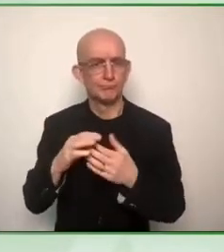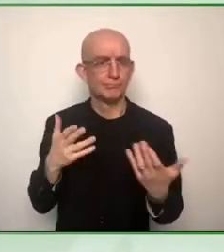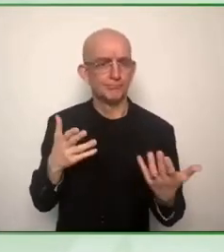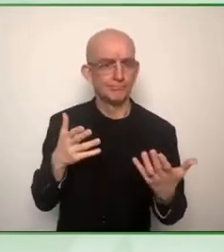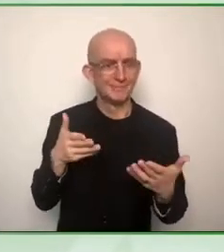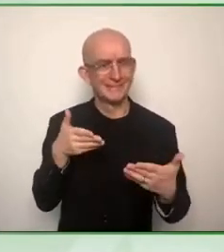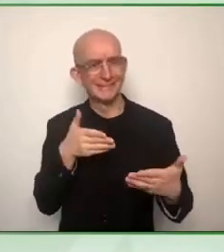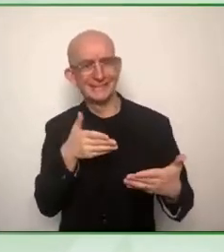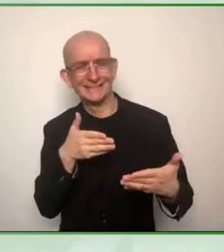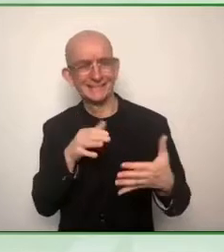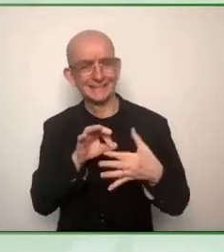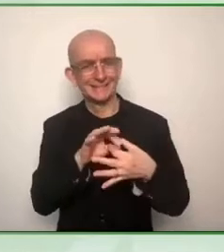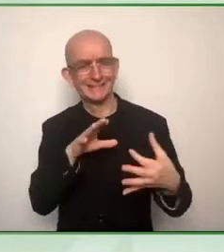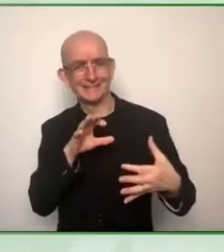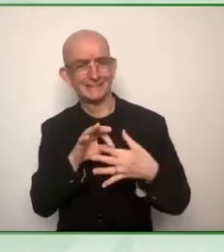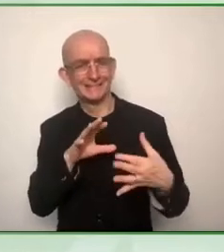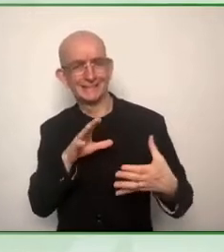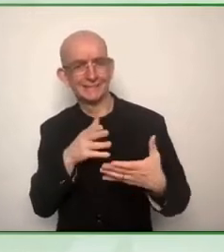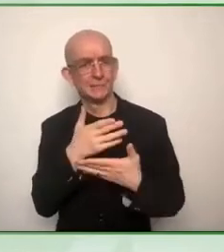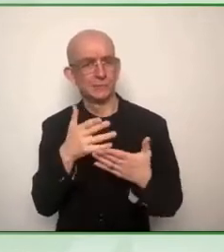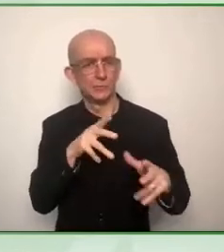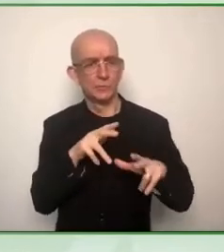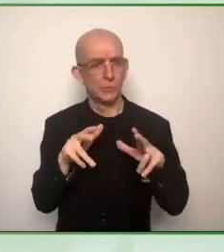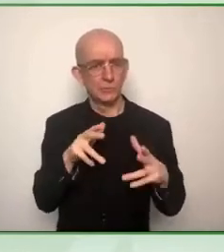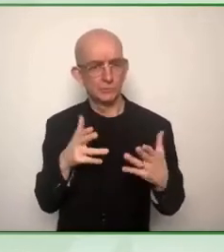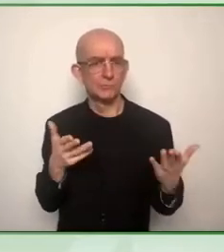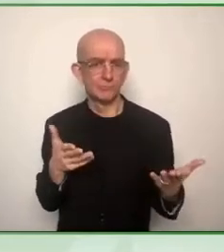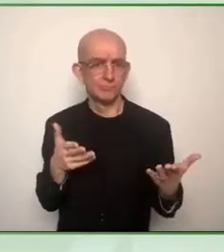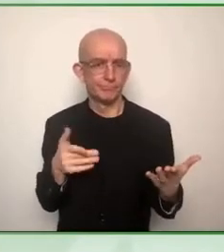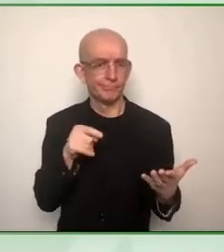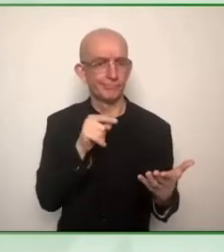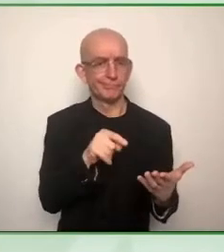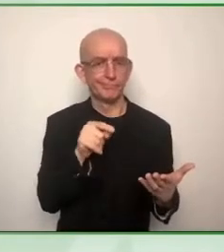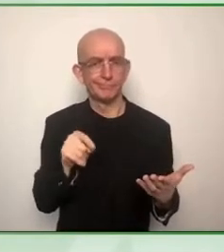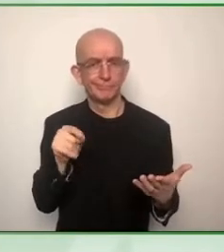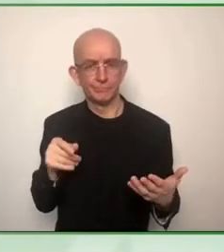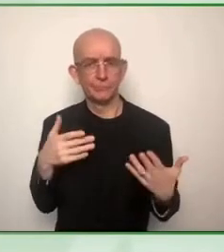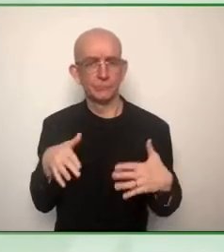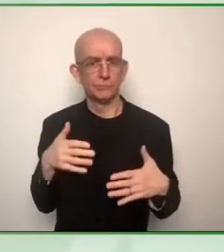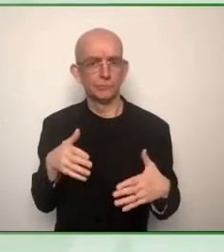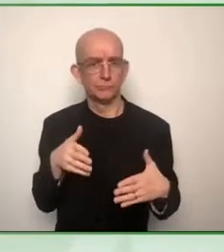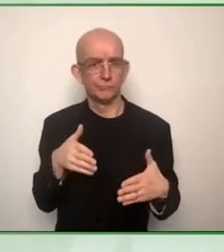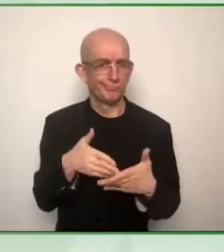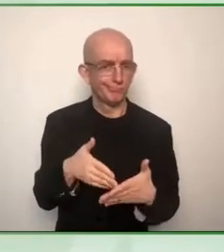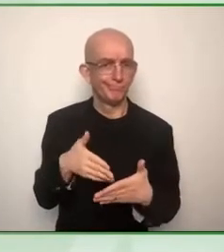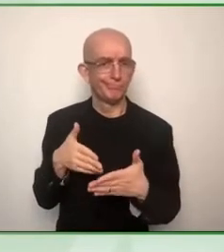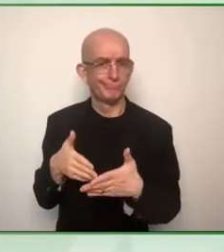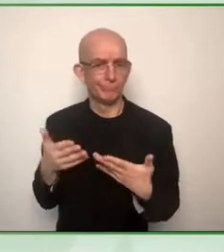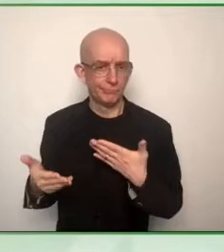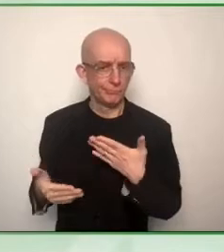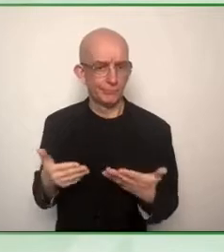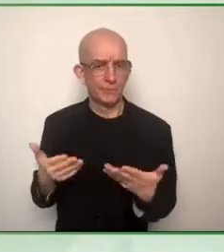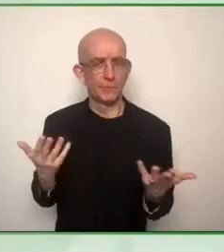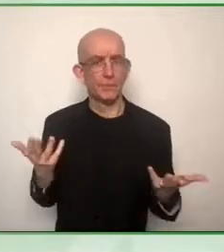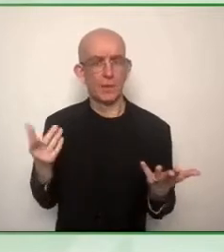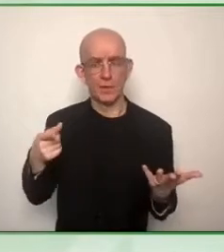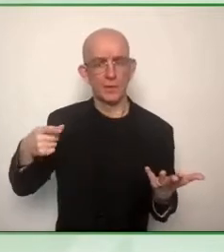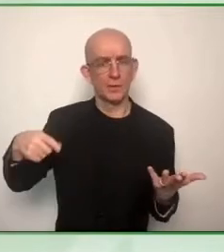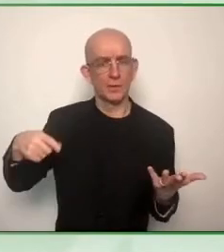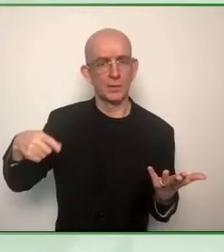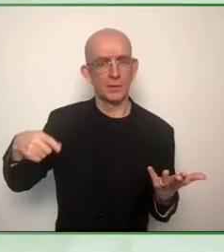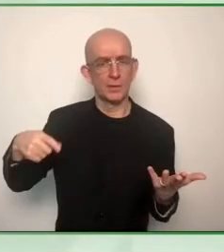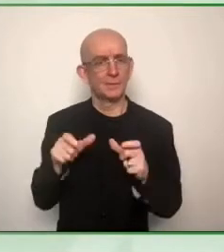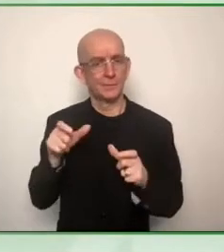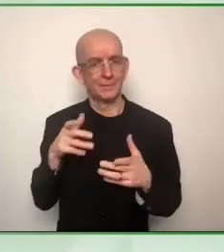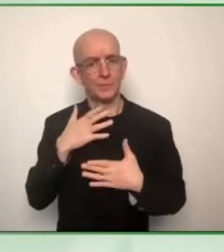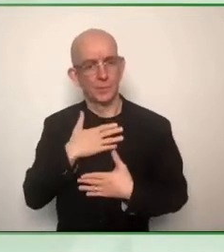experience in engaging with these organizations. Nick, you are a former Zero Project AWD already. So tell us what has